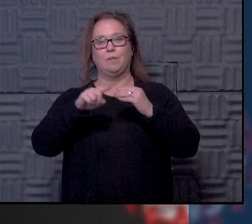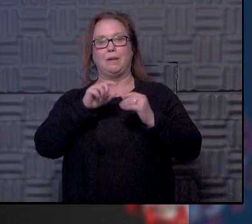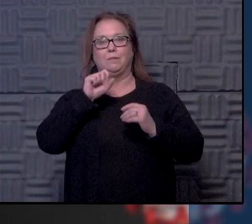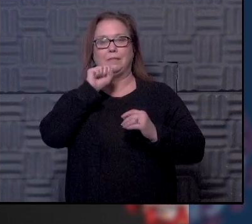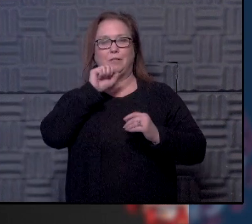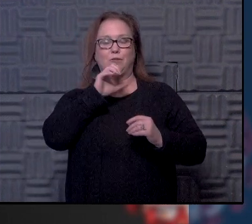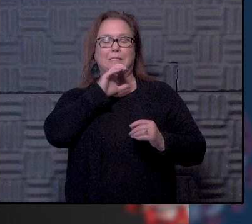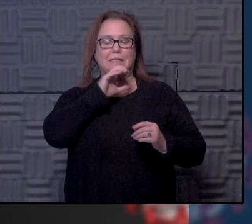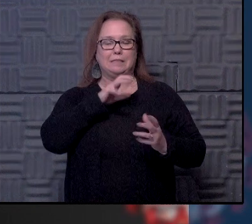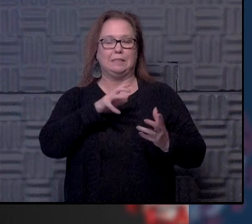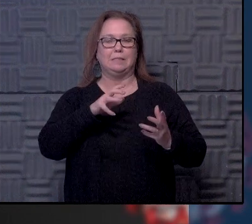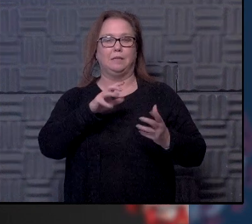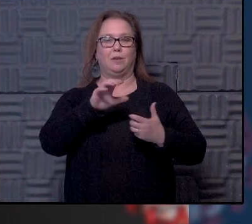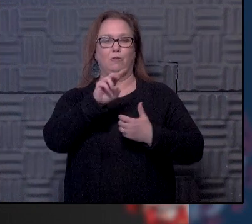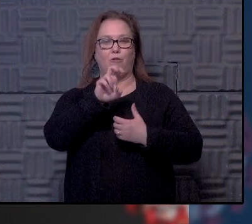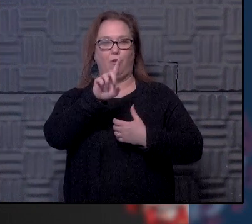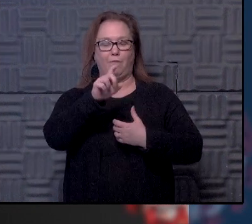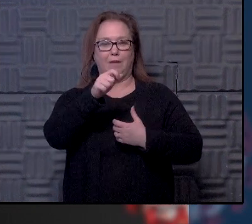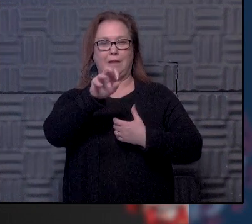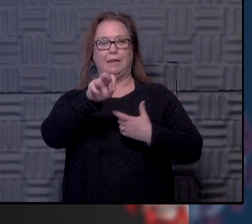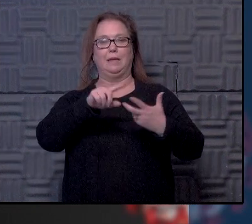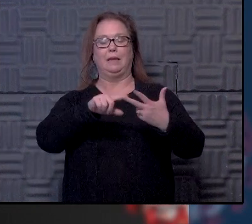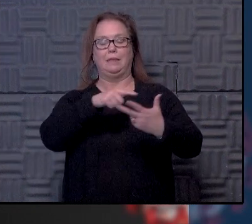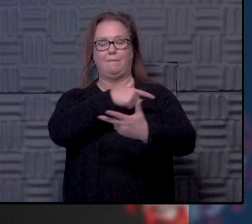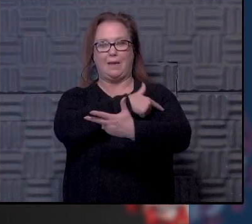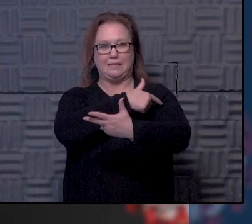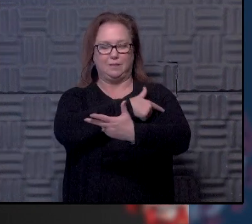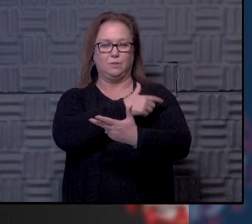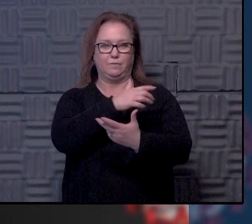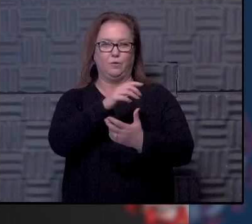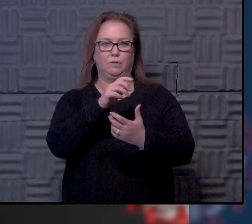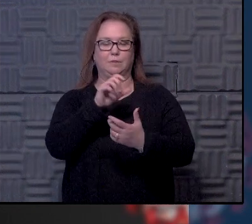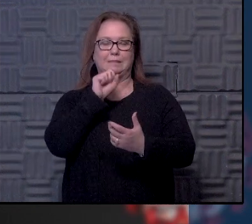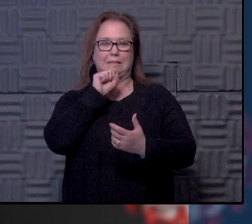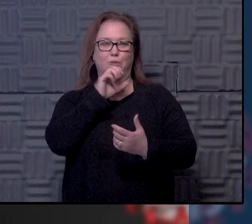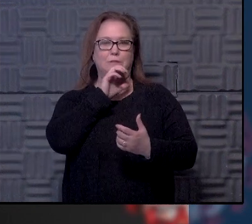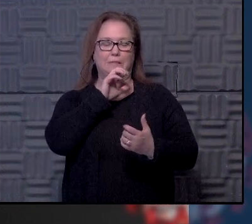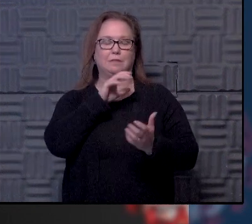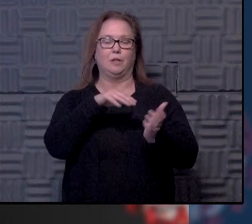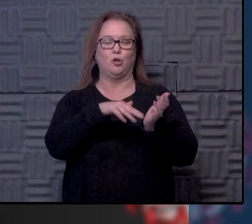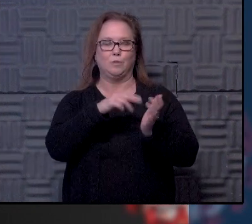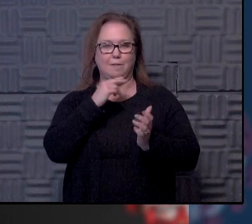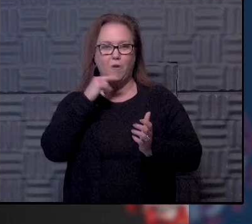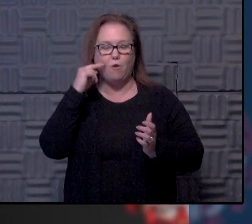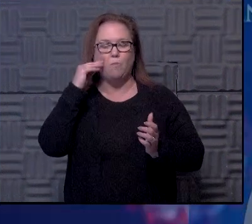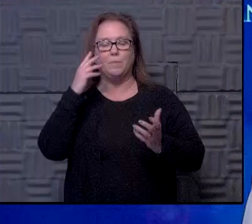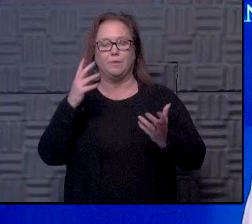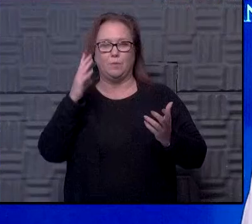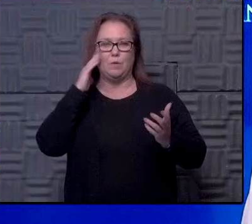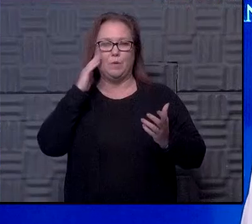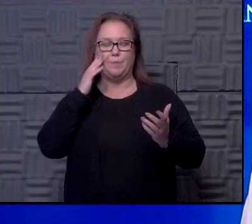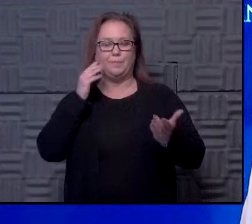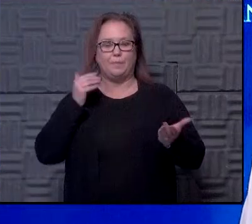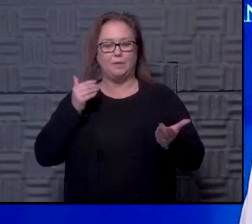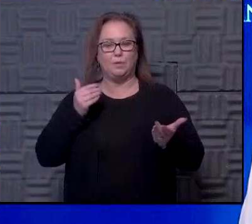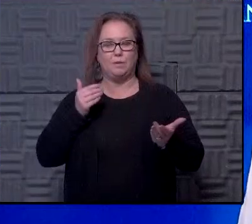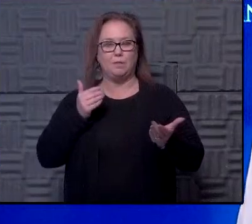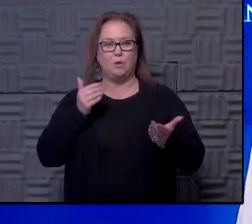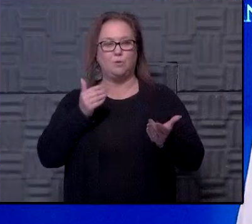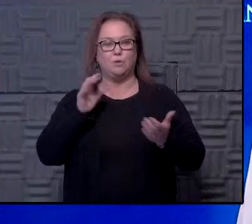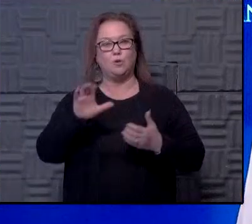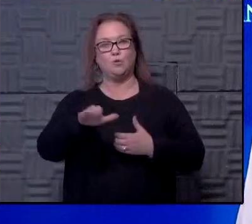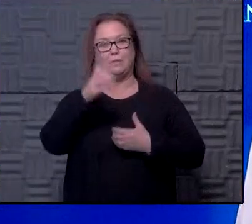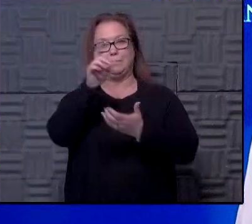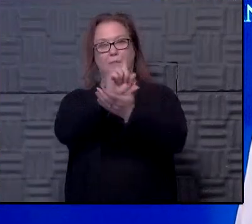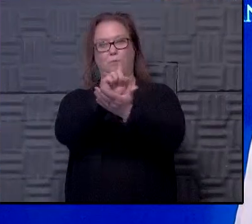seniors, COVID-19, the status of vaccination of seniors, because we know that's going to be a game changer. So, you know, as we approach Christmas week, a